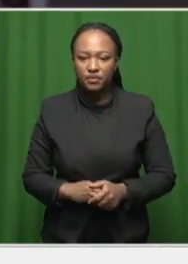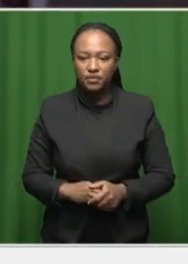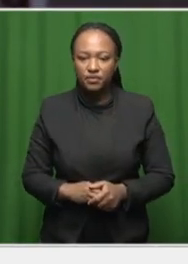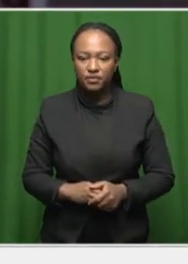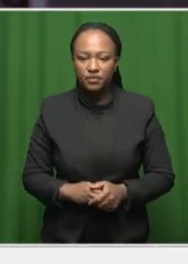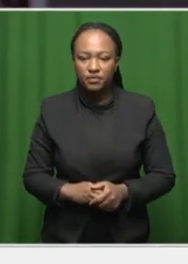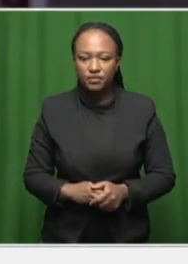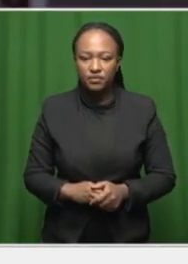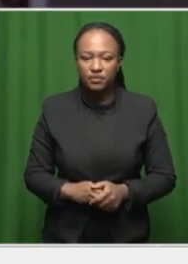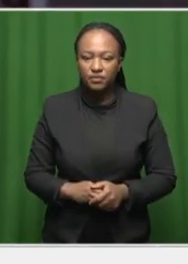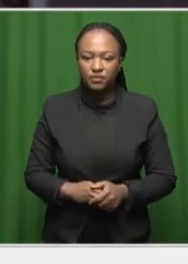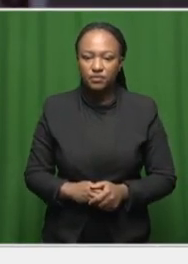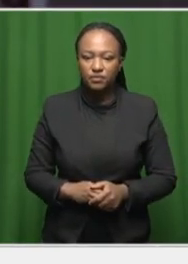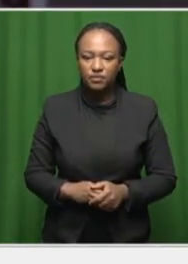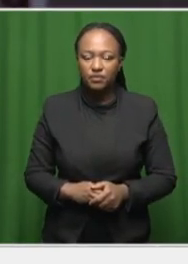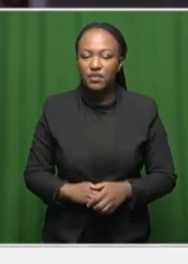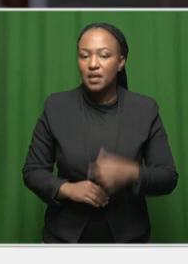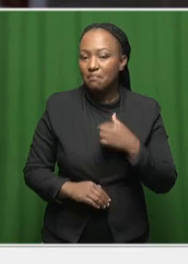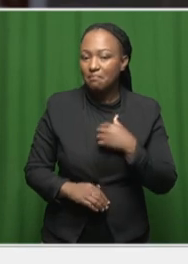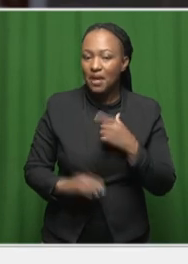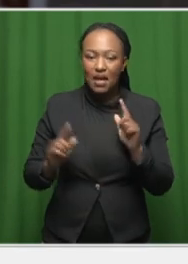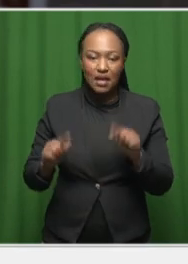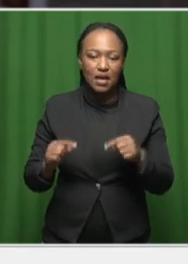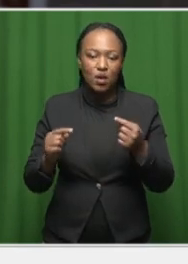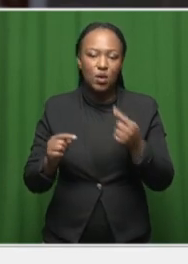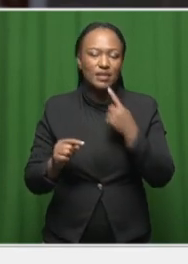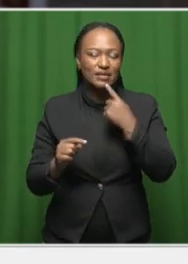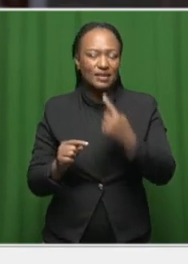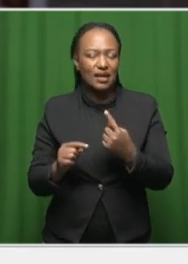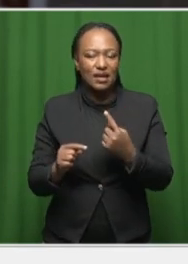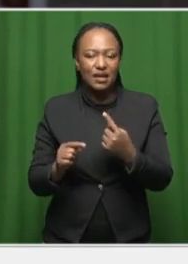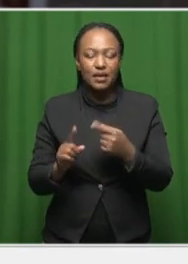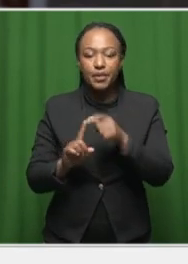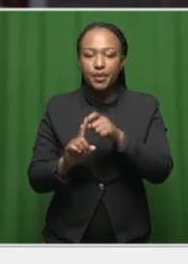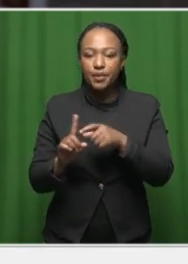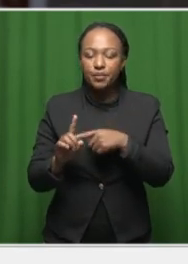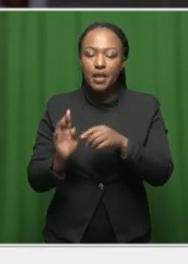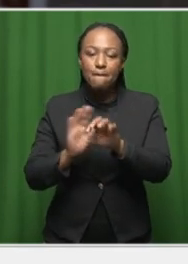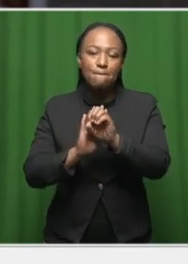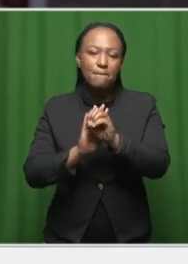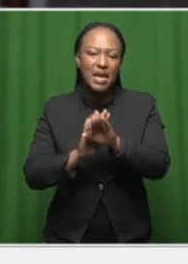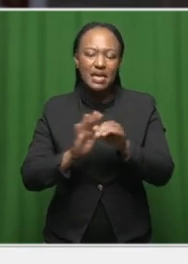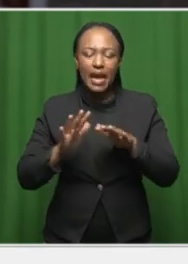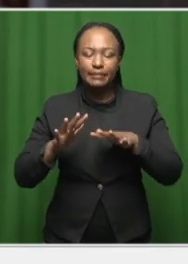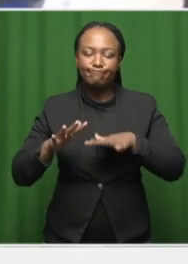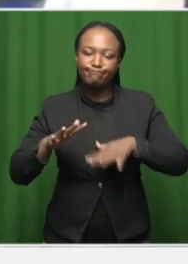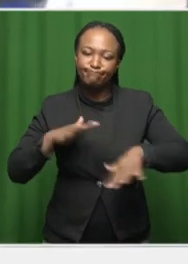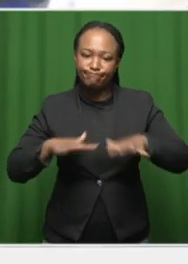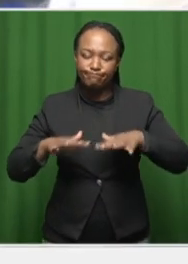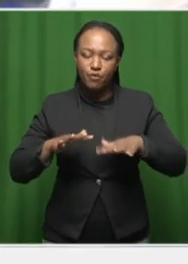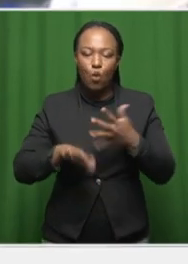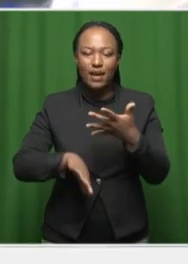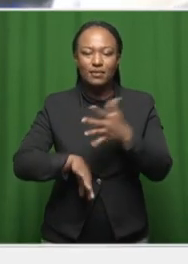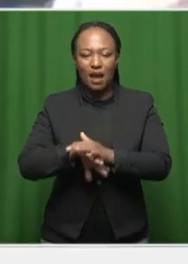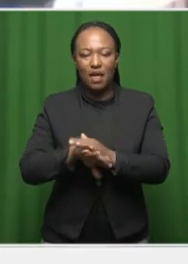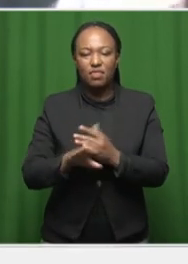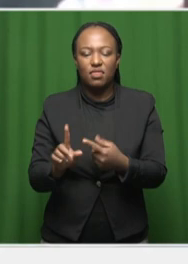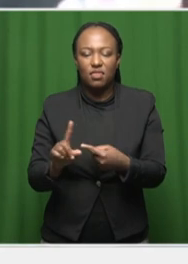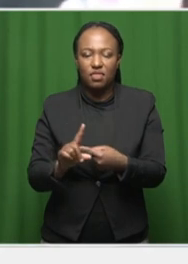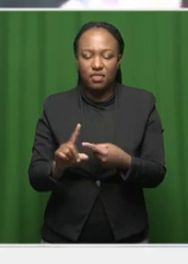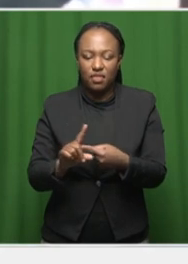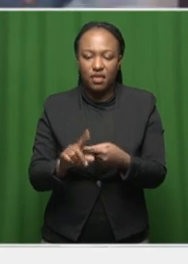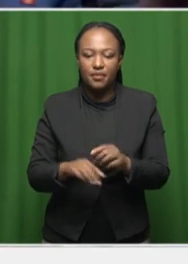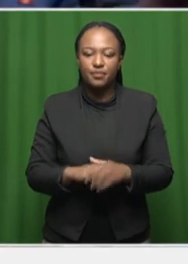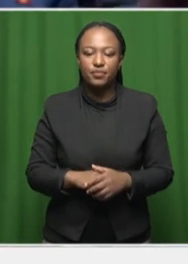I can't state enough how deeply our media industry is shaken by this death. The regional body,